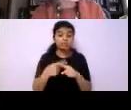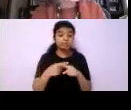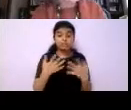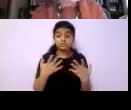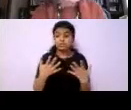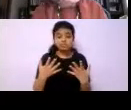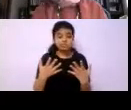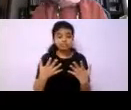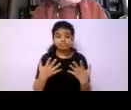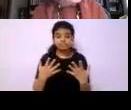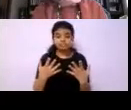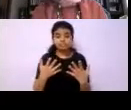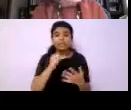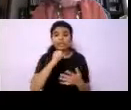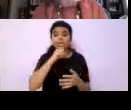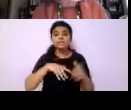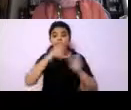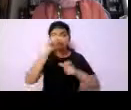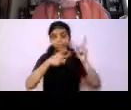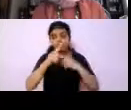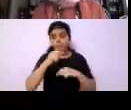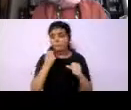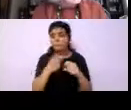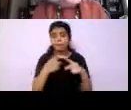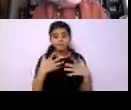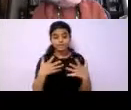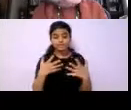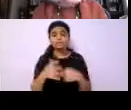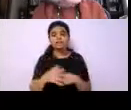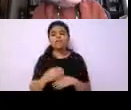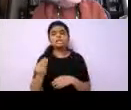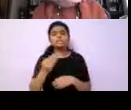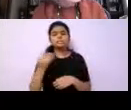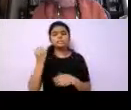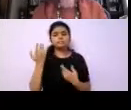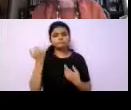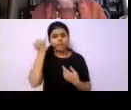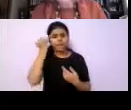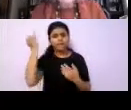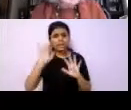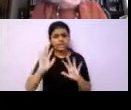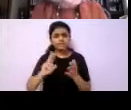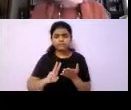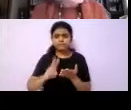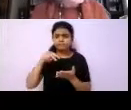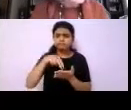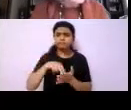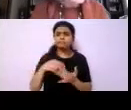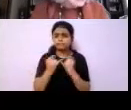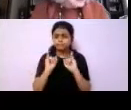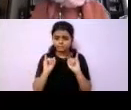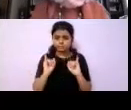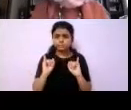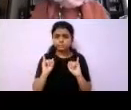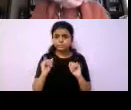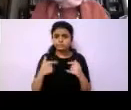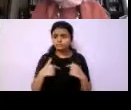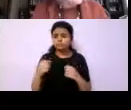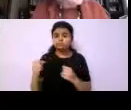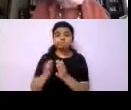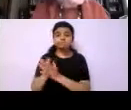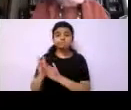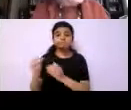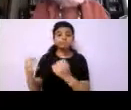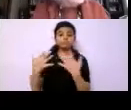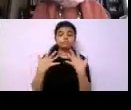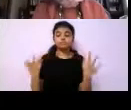arrangement. And the idea of independence to which disabled people aspire is, according to